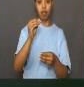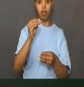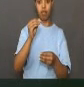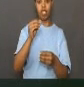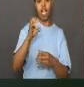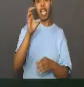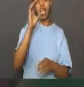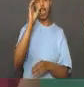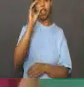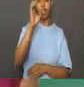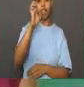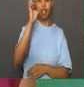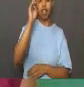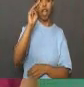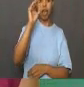chemiosmosis.